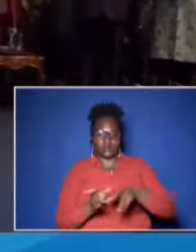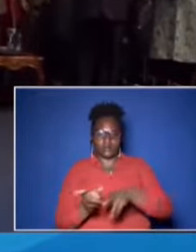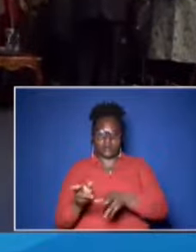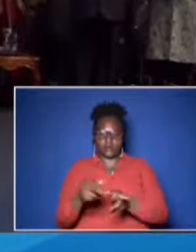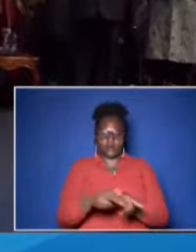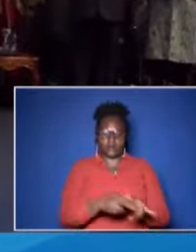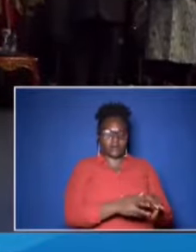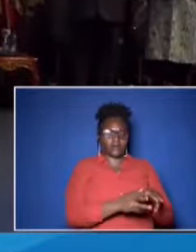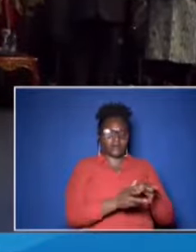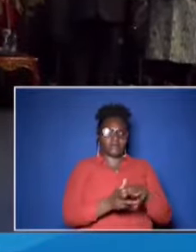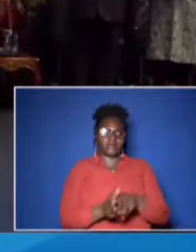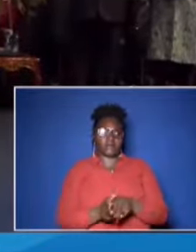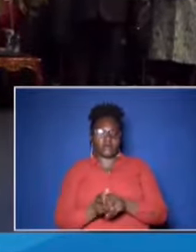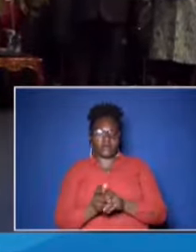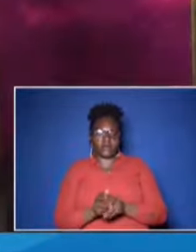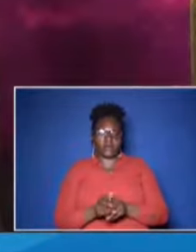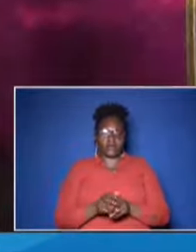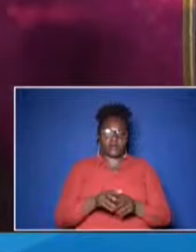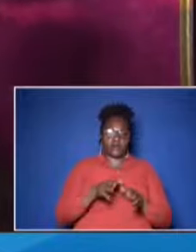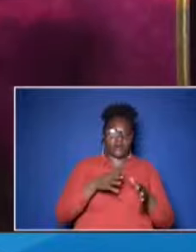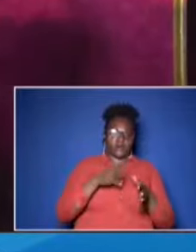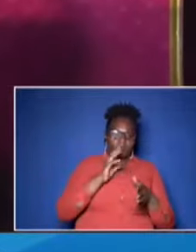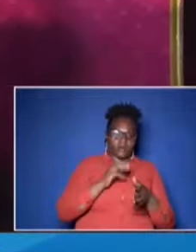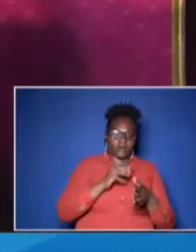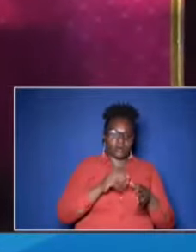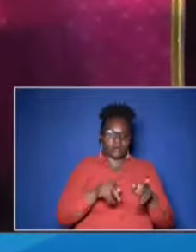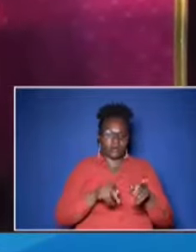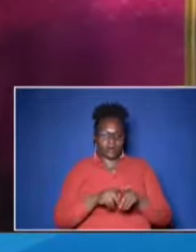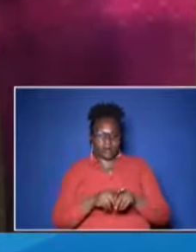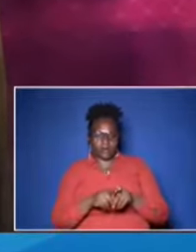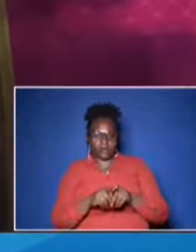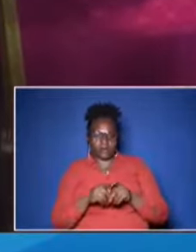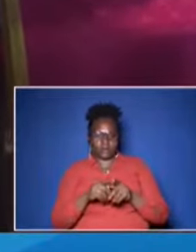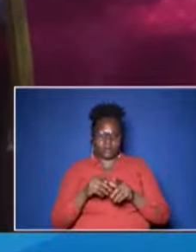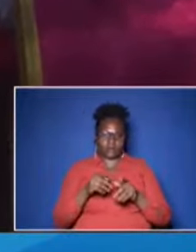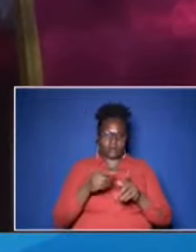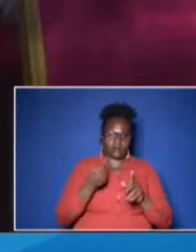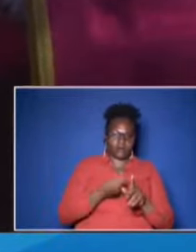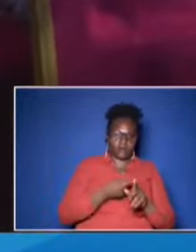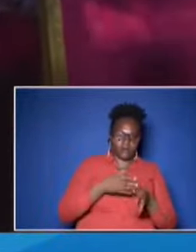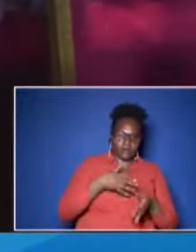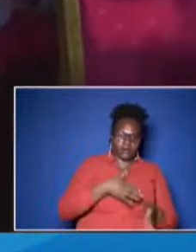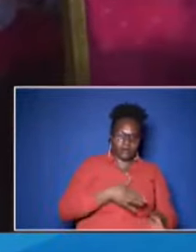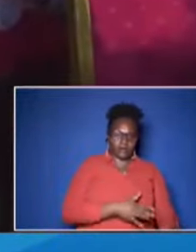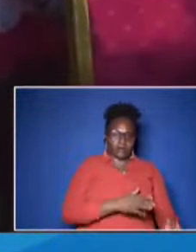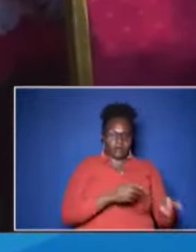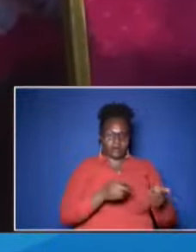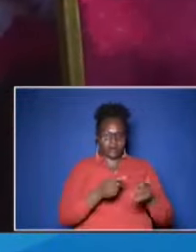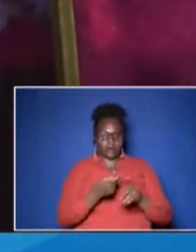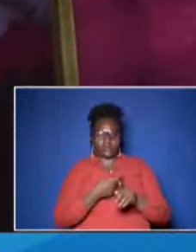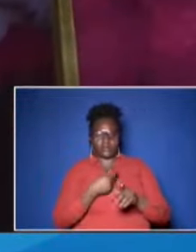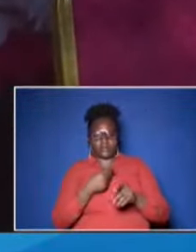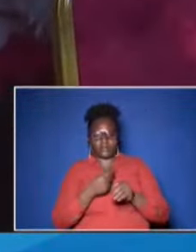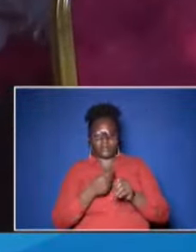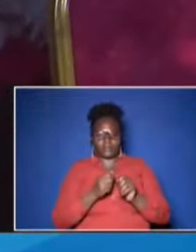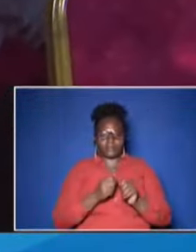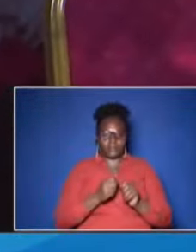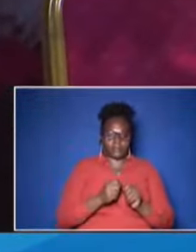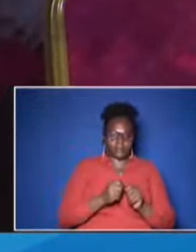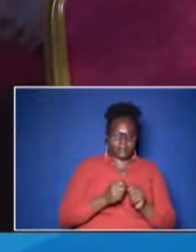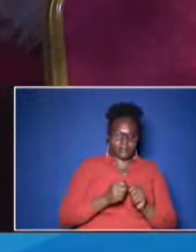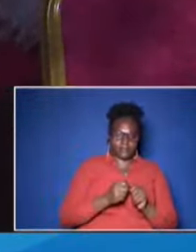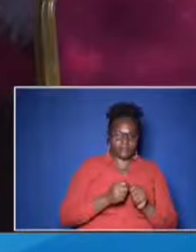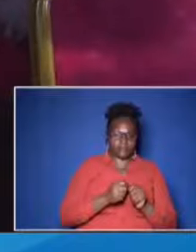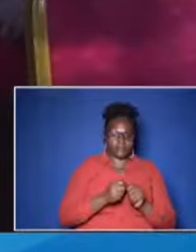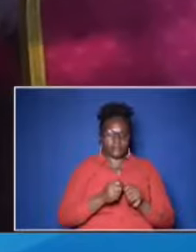is it's a fountain that frees the soul from s it frees